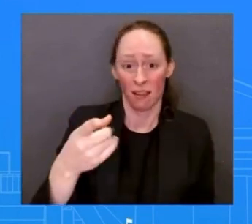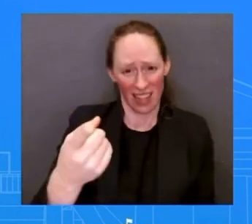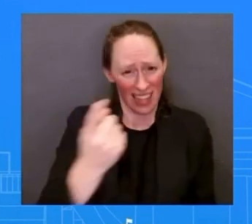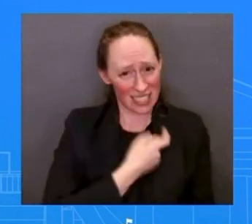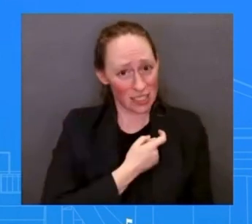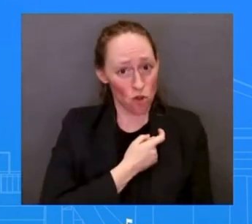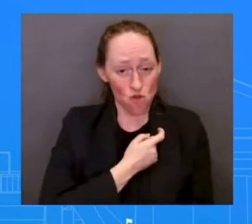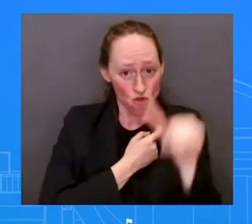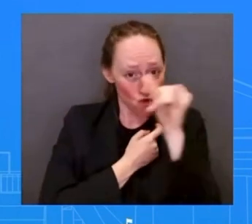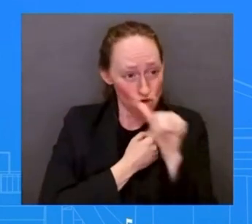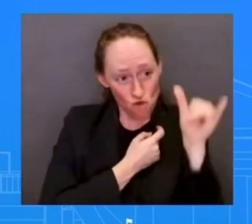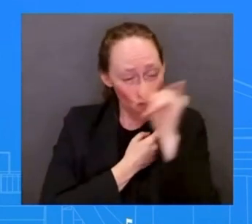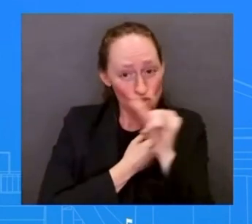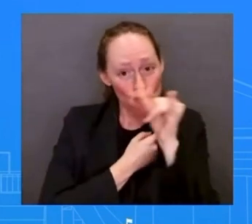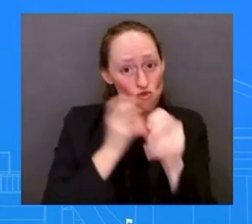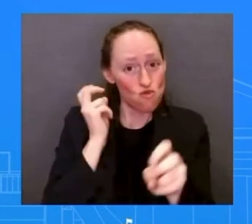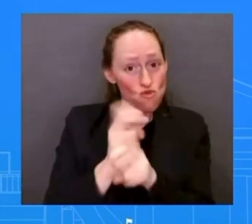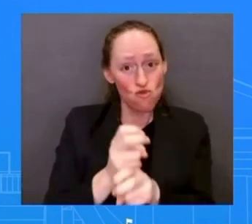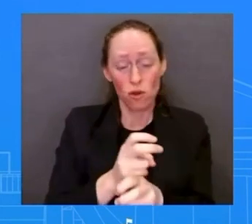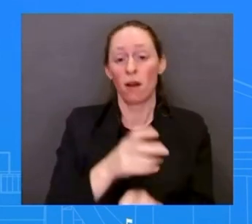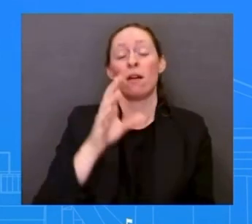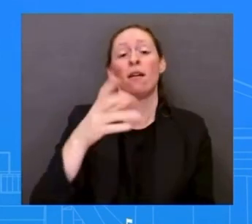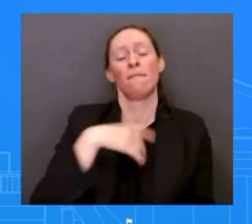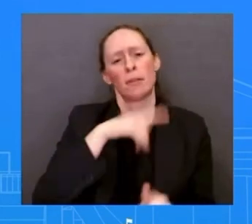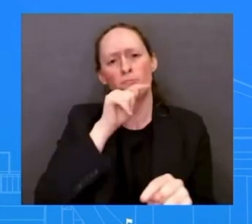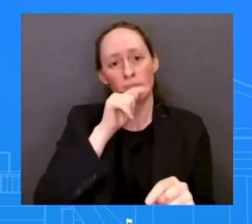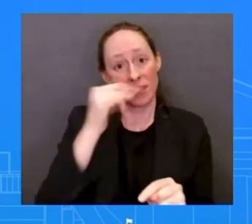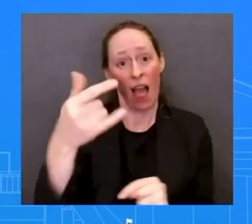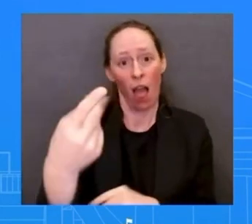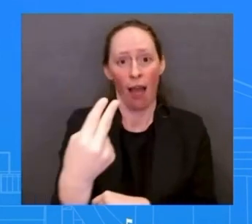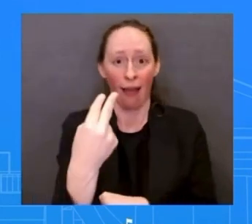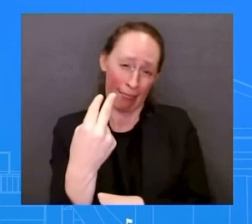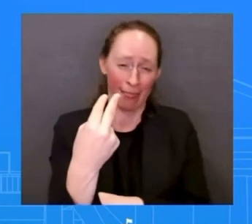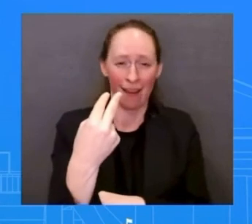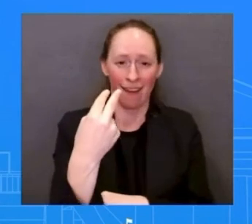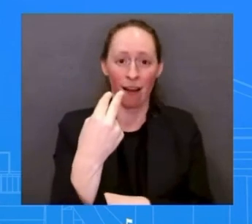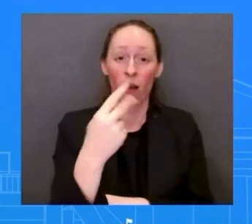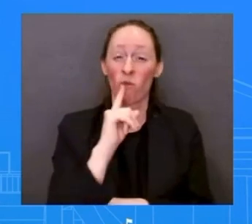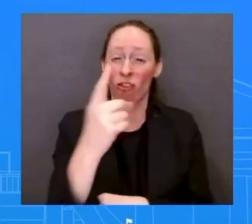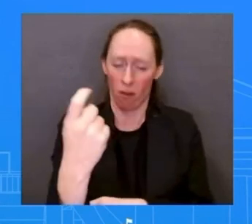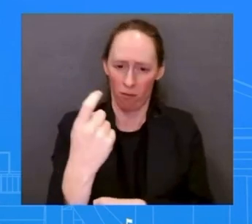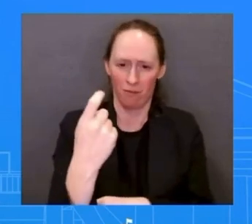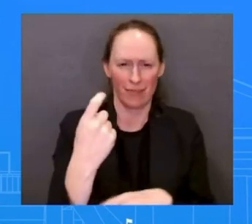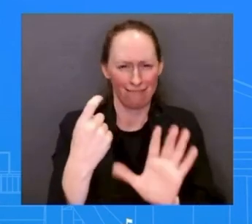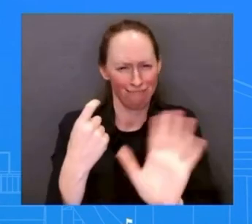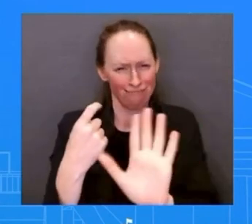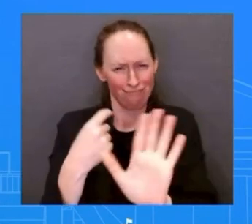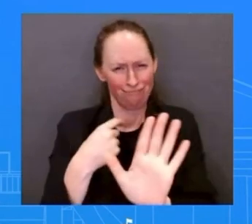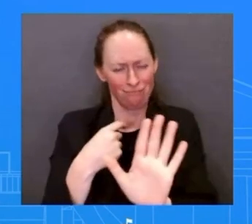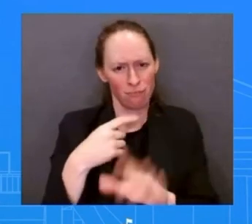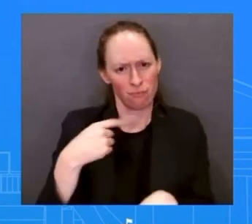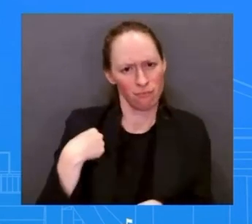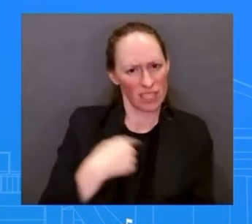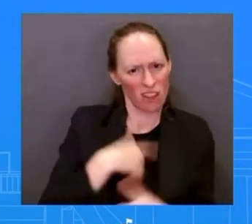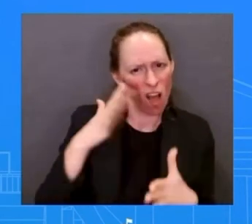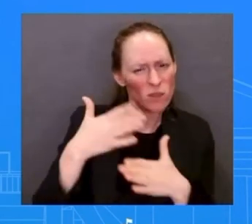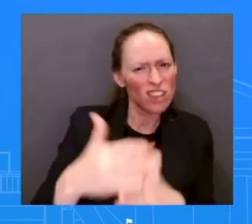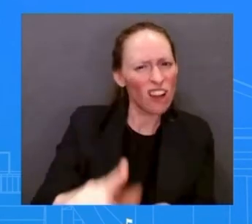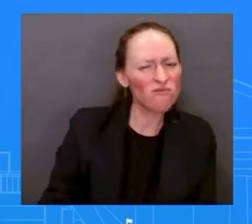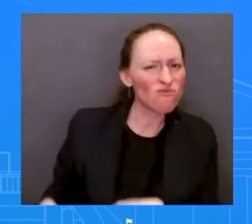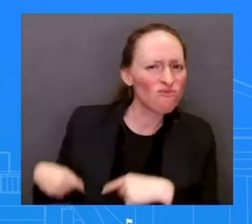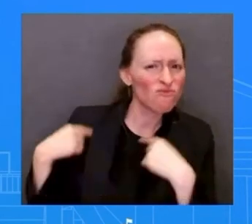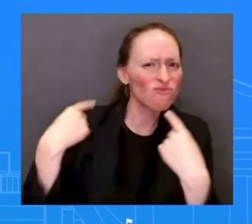with the premise of the question. But again, I just lay out the facts for you, and it's been there. It's for all of you to see. Go